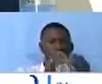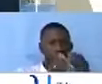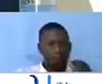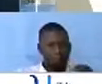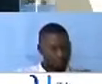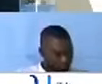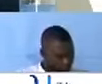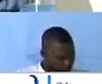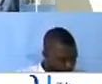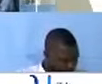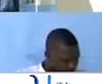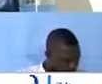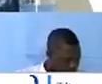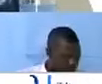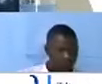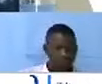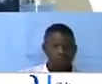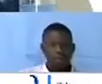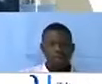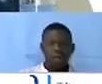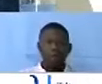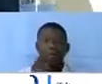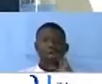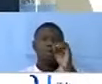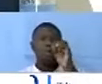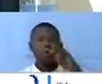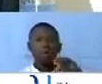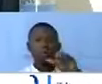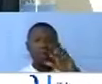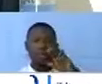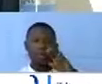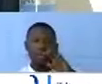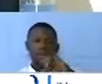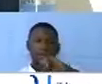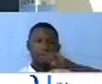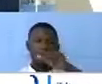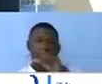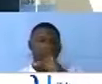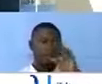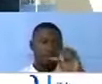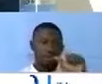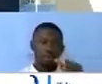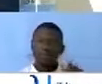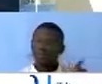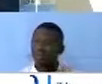Omar Jata. The same thing. Mommy. You deny it. Lo di nga ko.